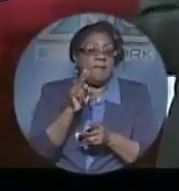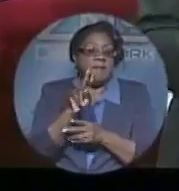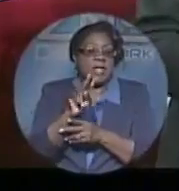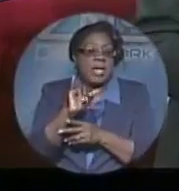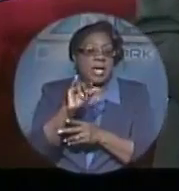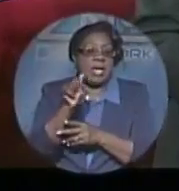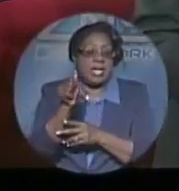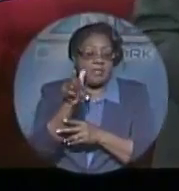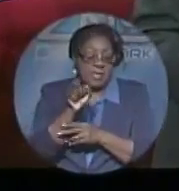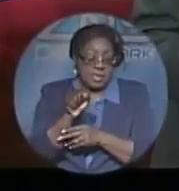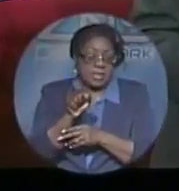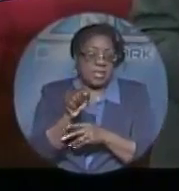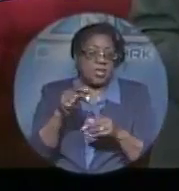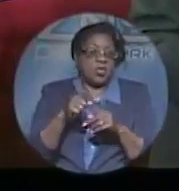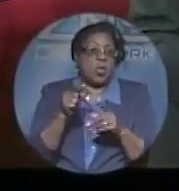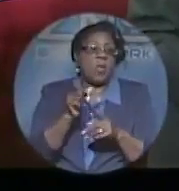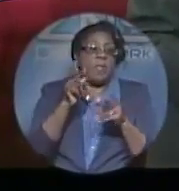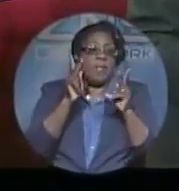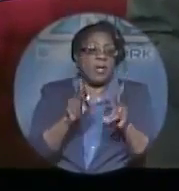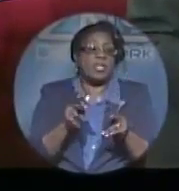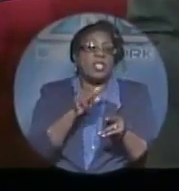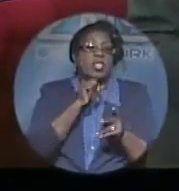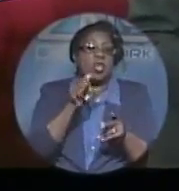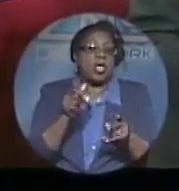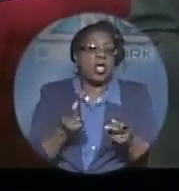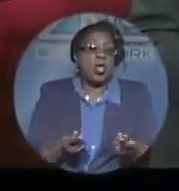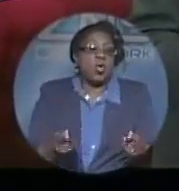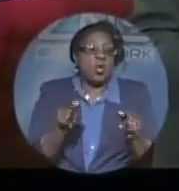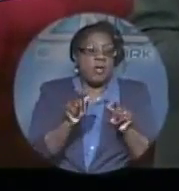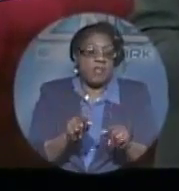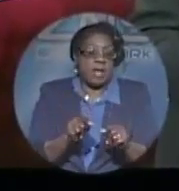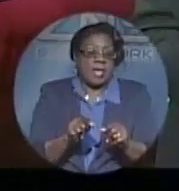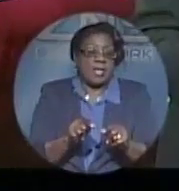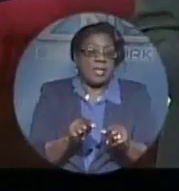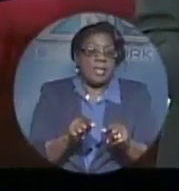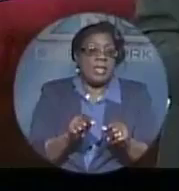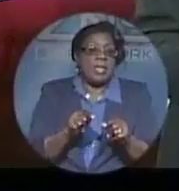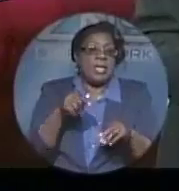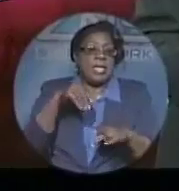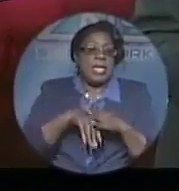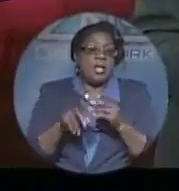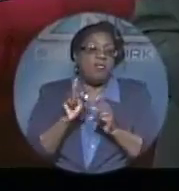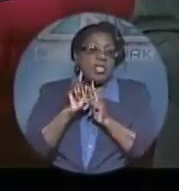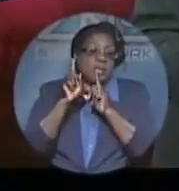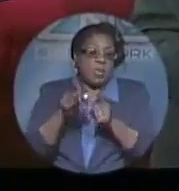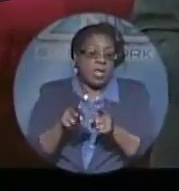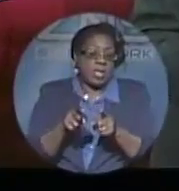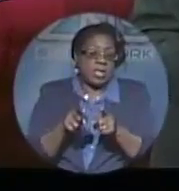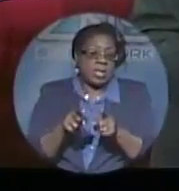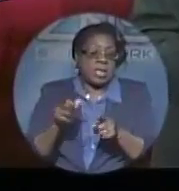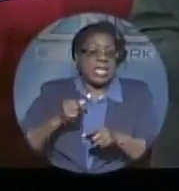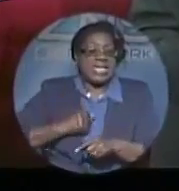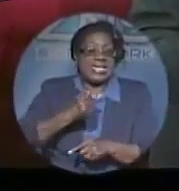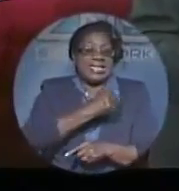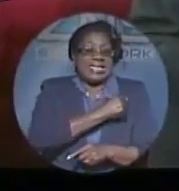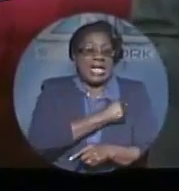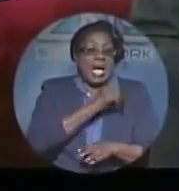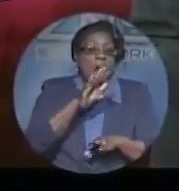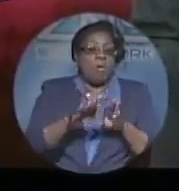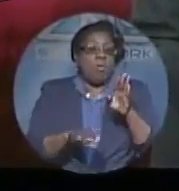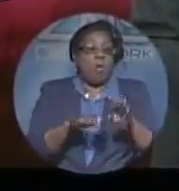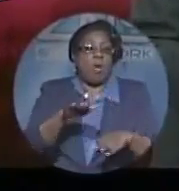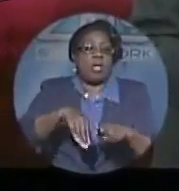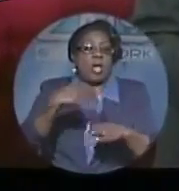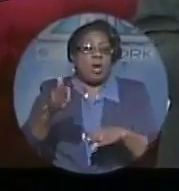In response, staff walked out on strike. You all remember that, when they had that big strike,